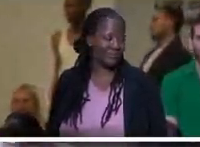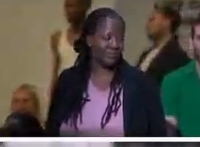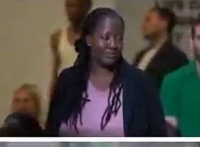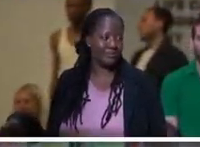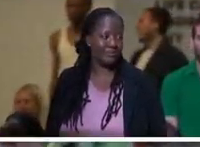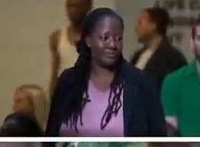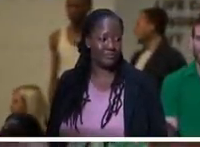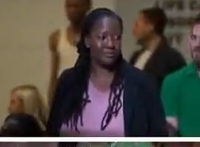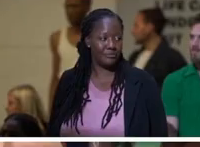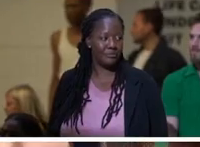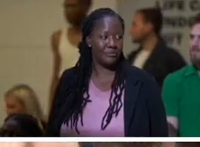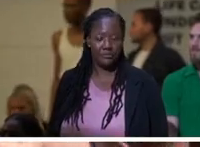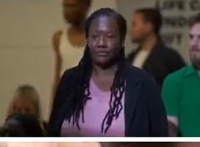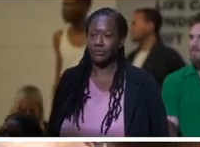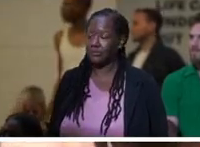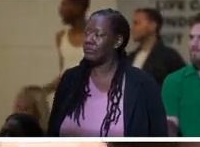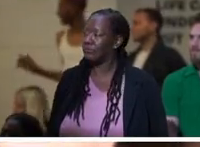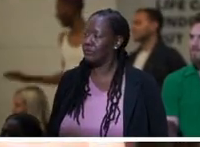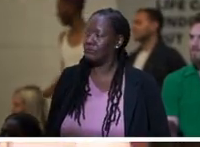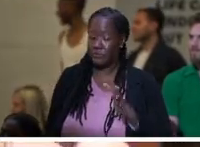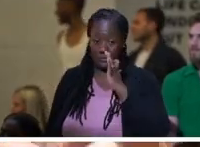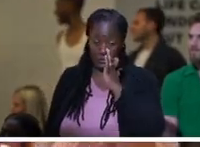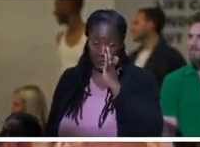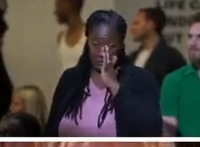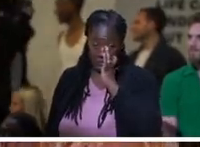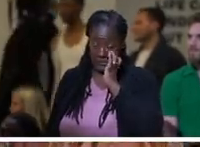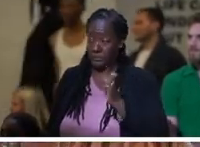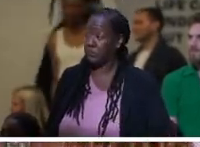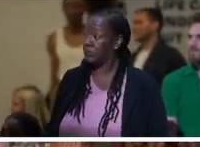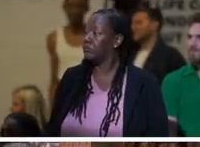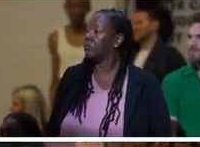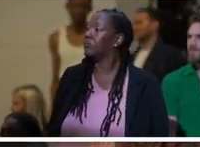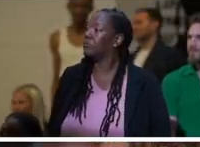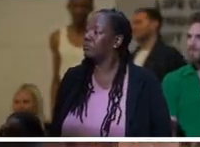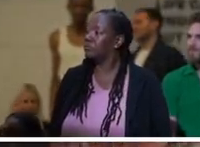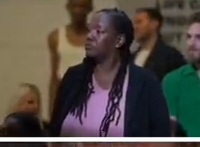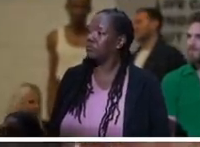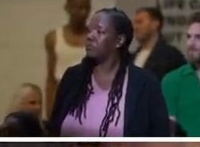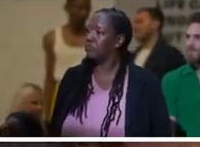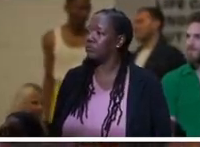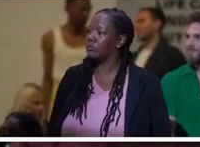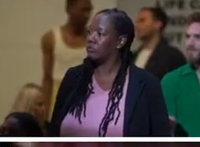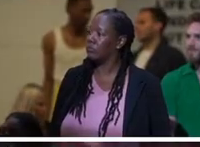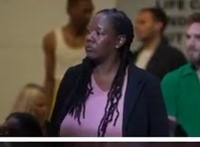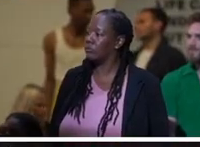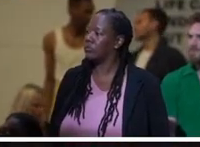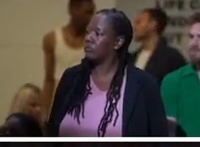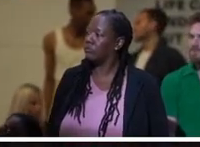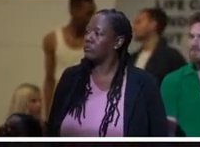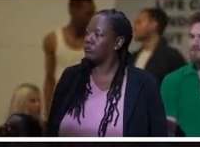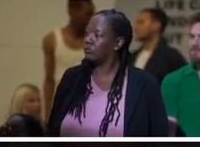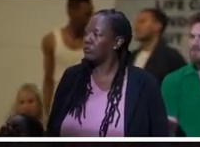Serve it on the floor for me. What's your score? Judges, please. I'm legendary, legendary. I'm legendary, legendary. I'm